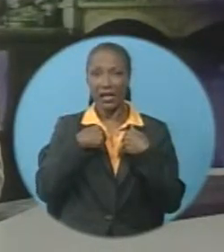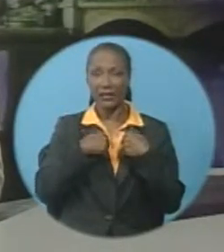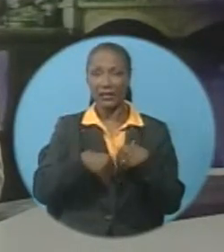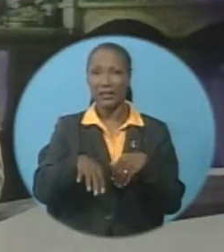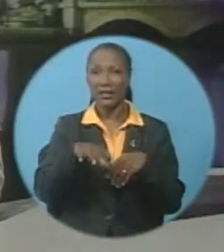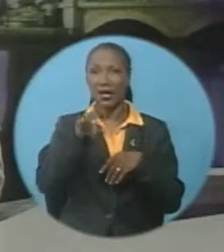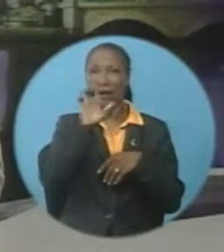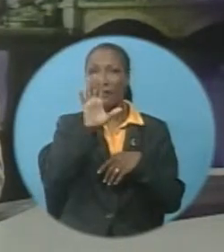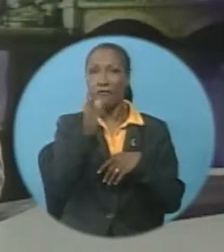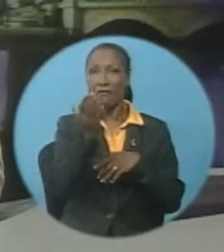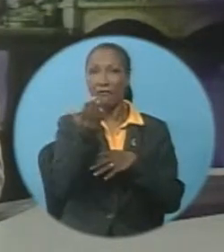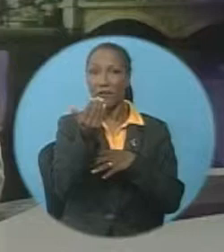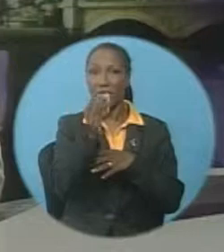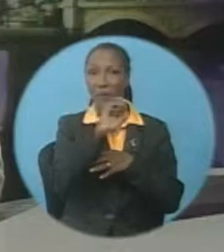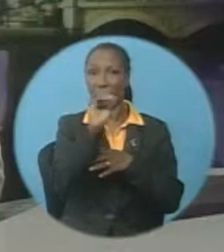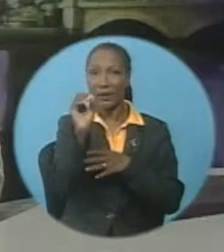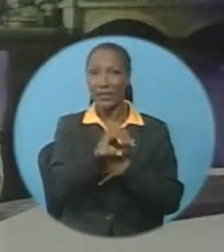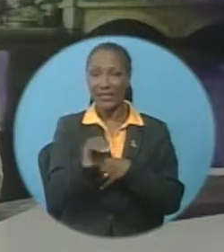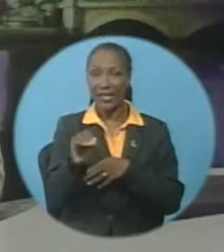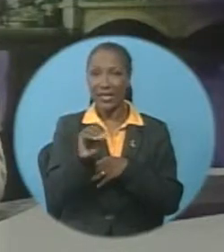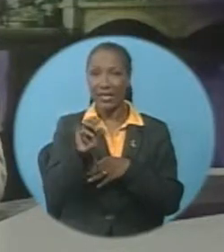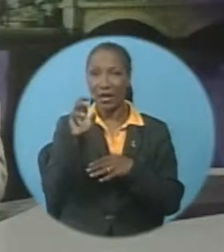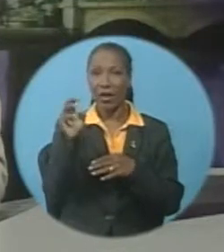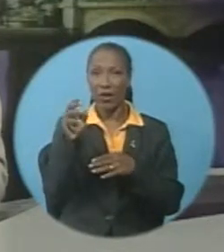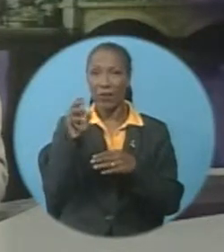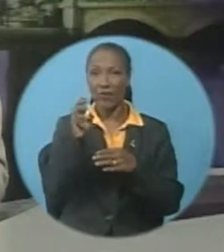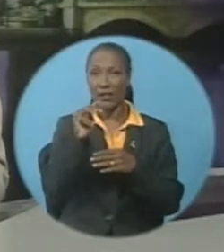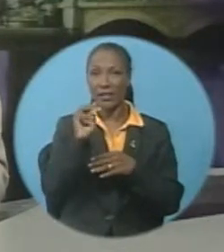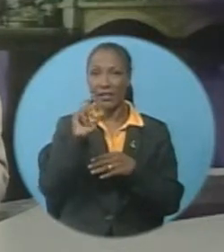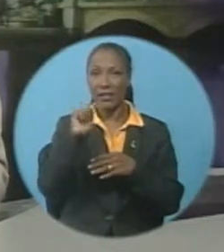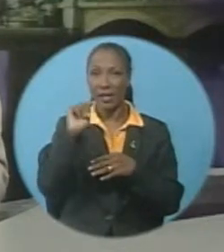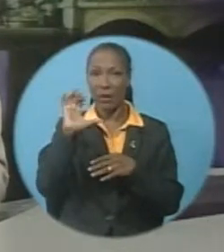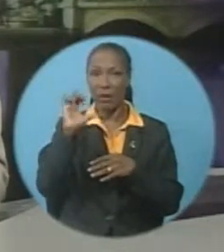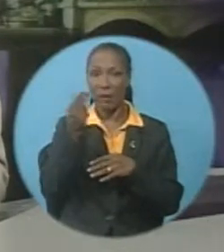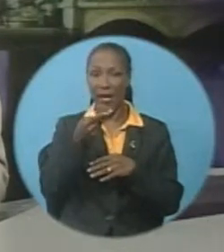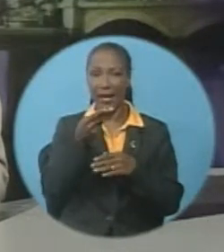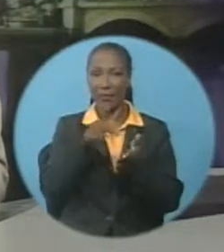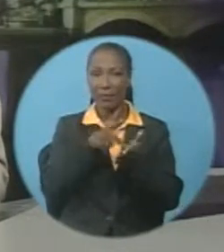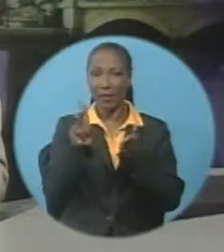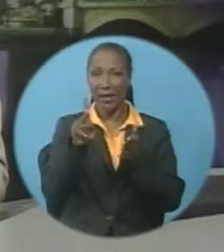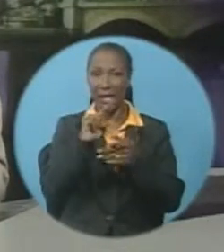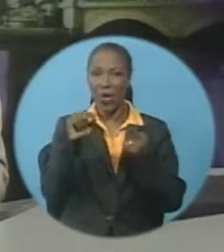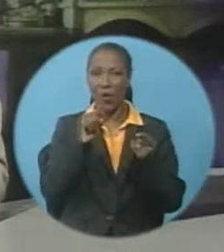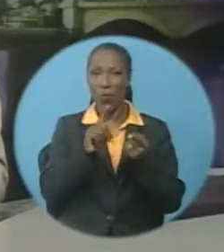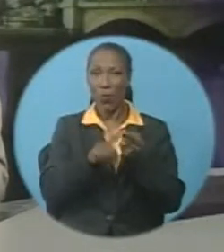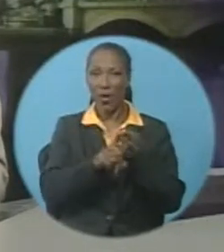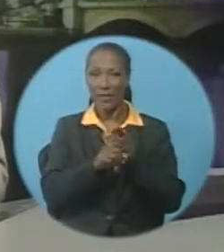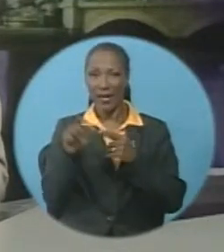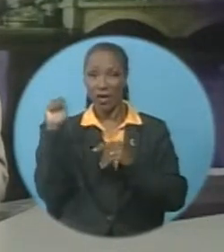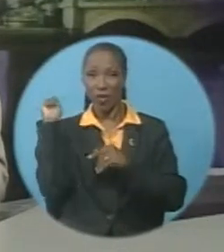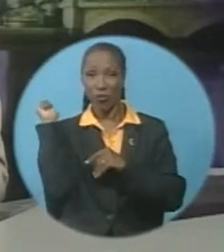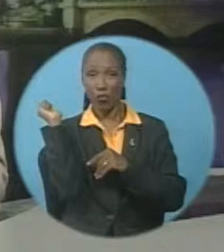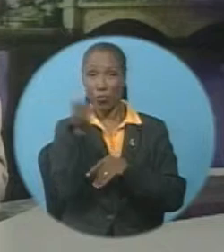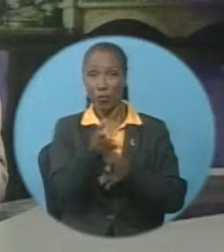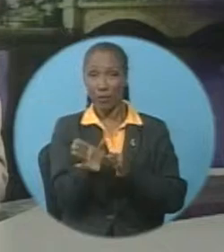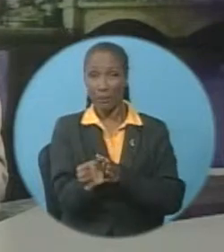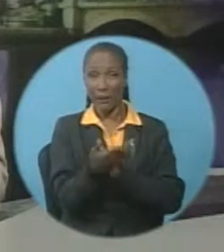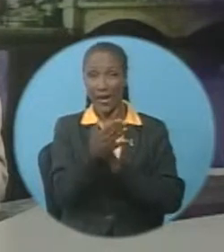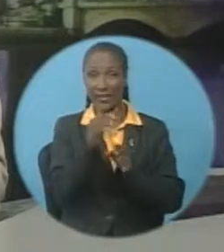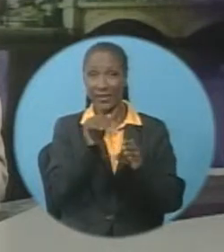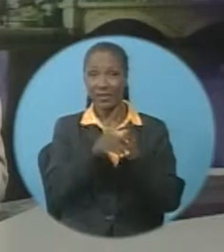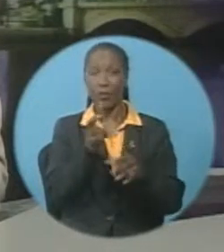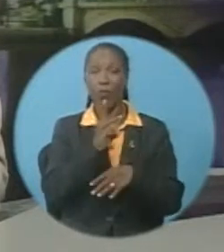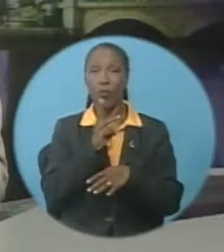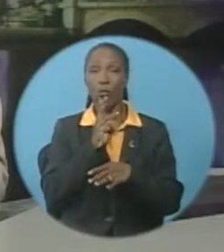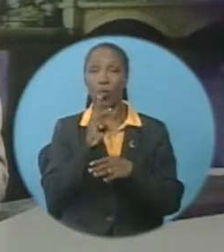15% of his match fee after he slammed his bat into a water cooler and the dressing room door. Meanwhile, manager Wendell Coppin was